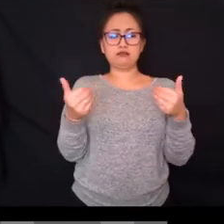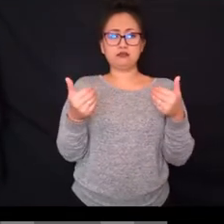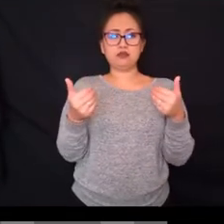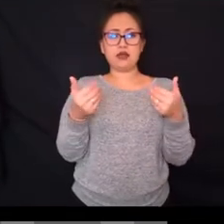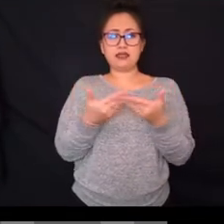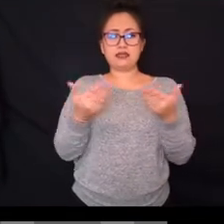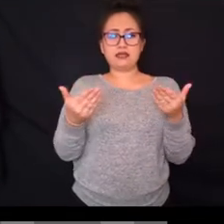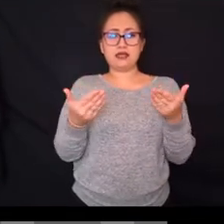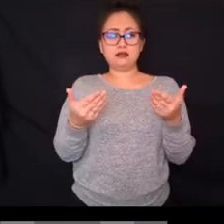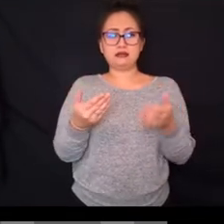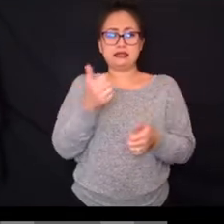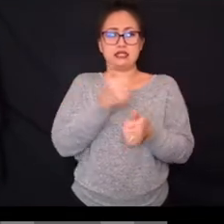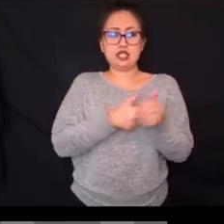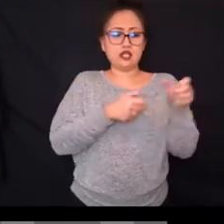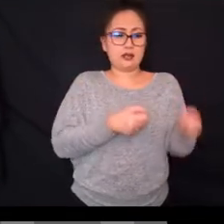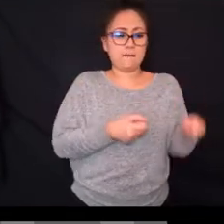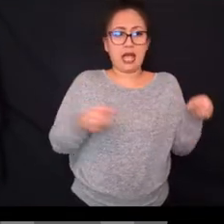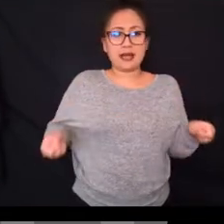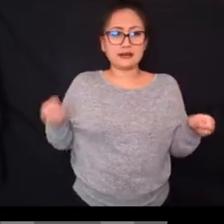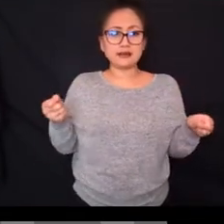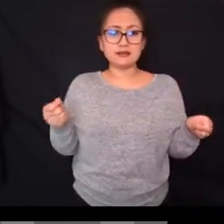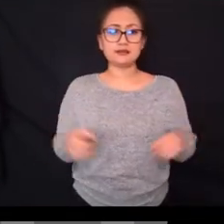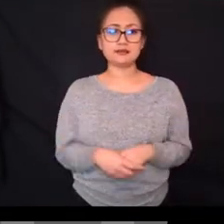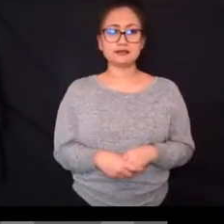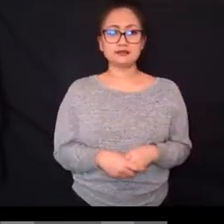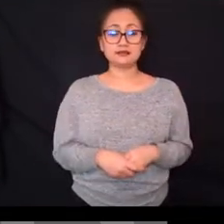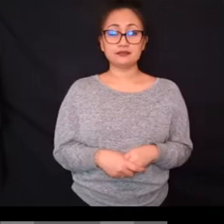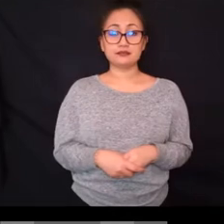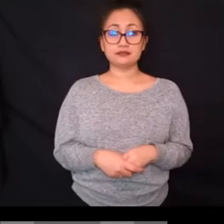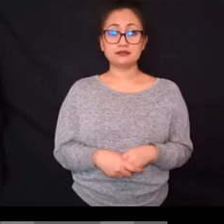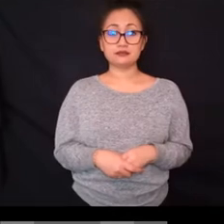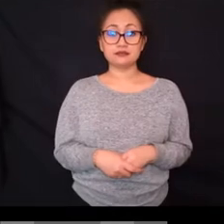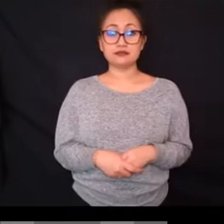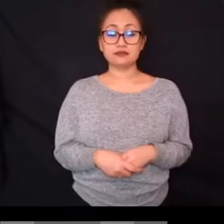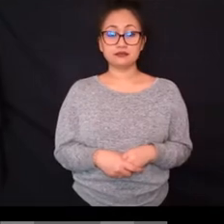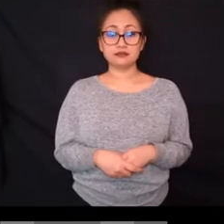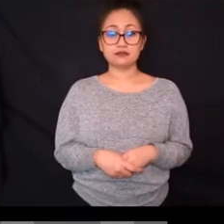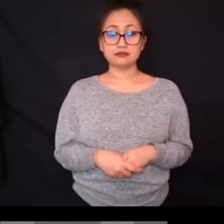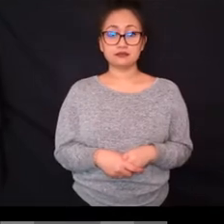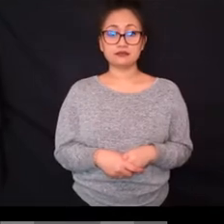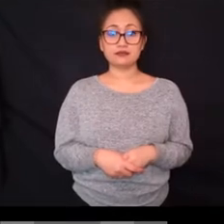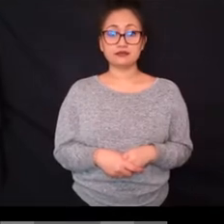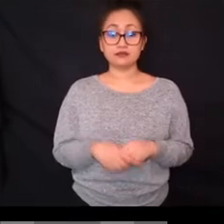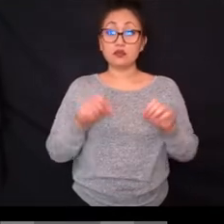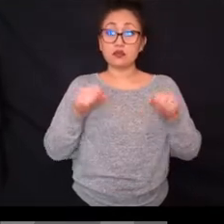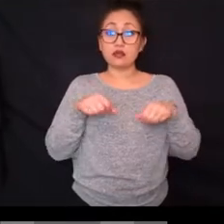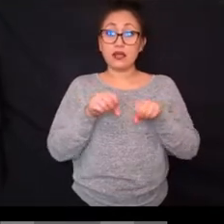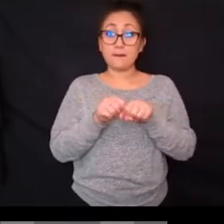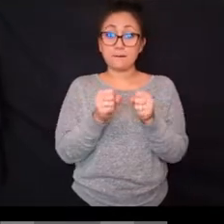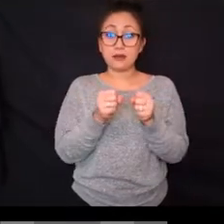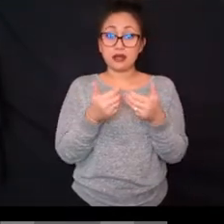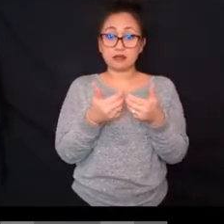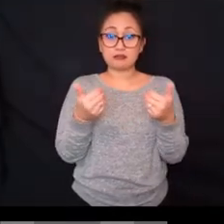items up here at the top? Where's your cubes? What? Mm-hmm. Can you put your items up there? You can take them apart if you want to.